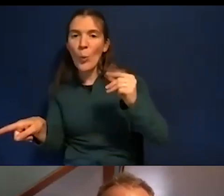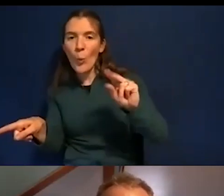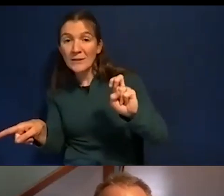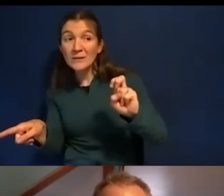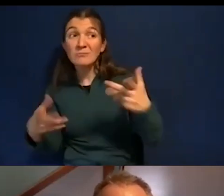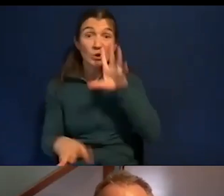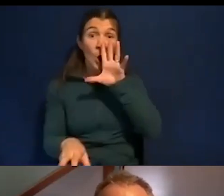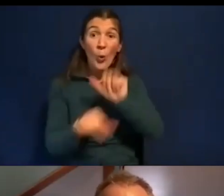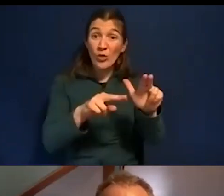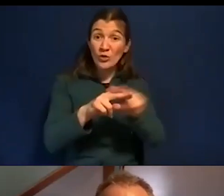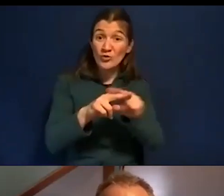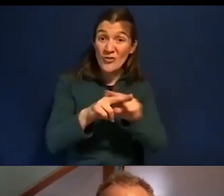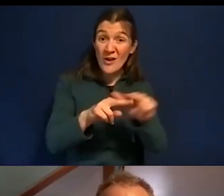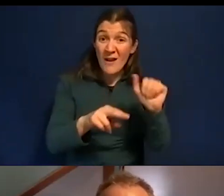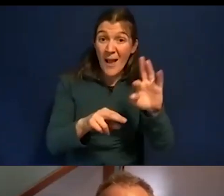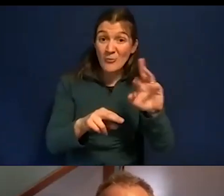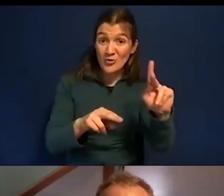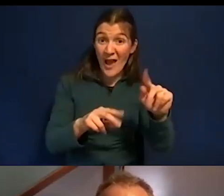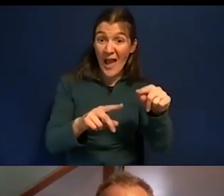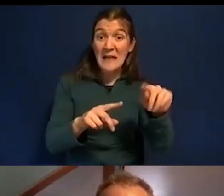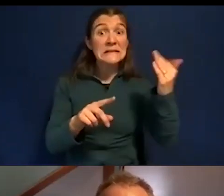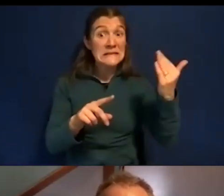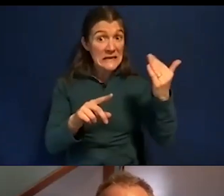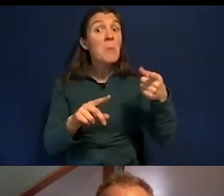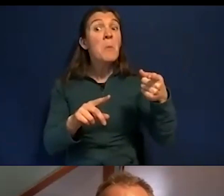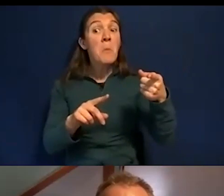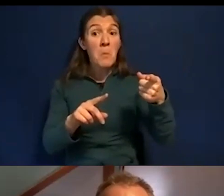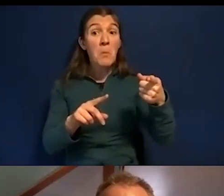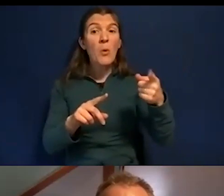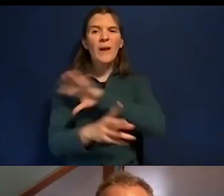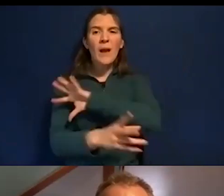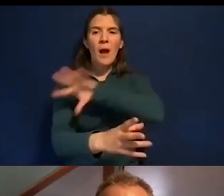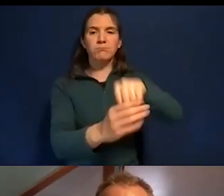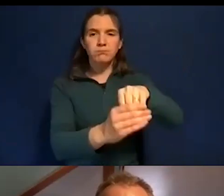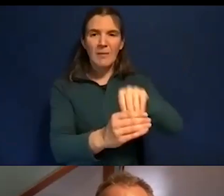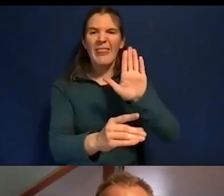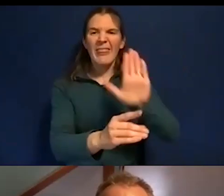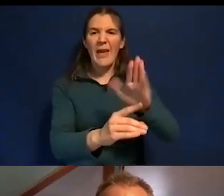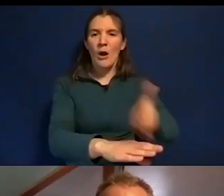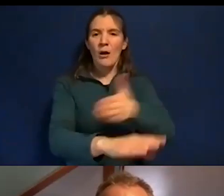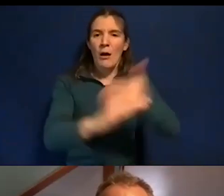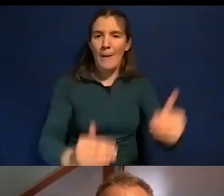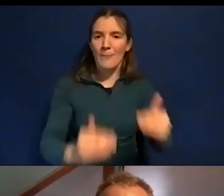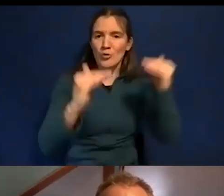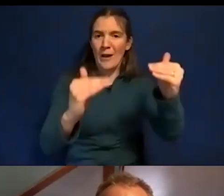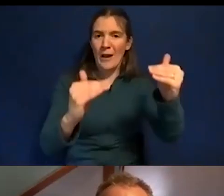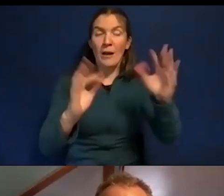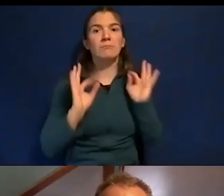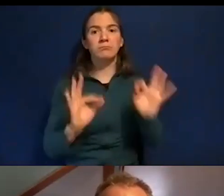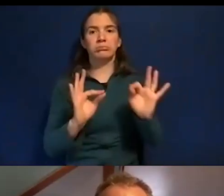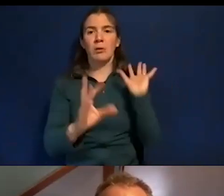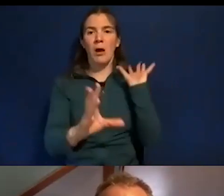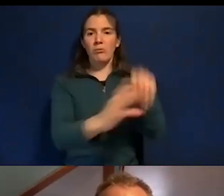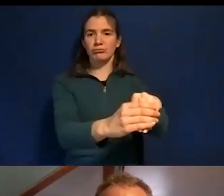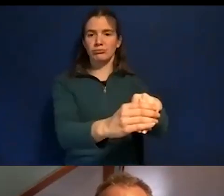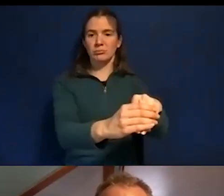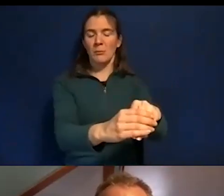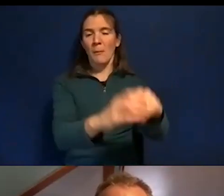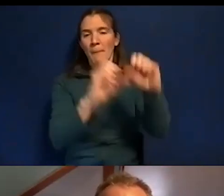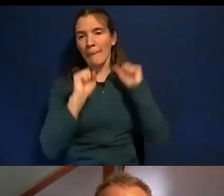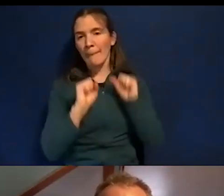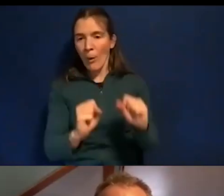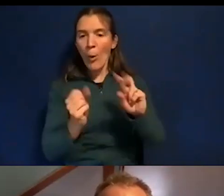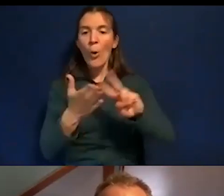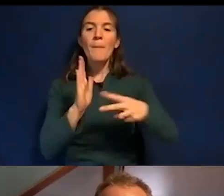Amtrak and it looks like we're going to be able to incorporate this project into their upgrade of the railroad station. and that would work through